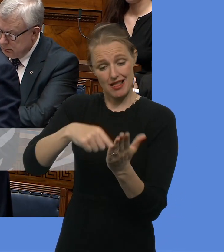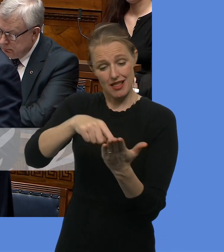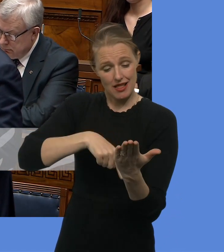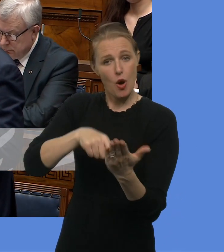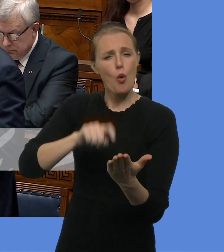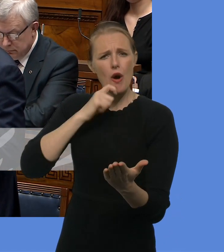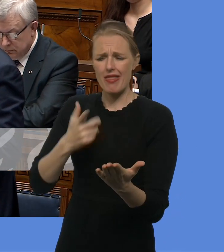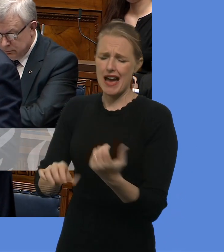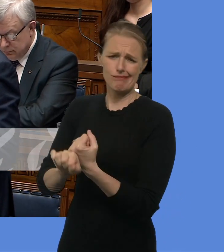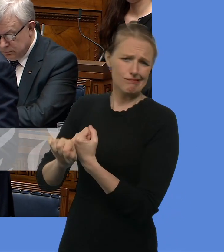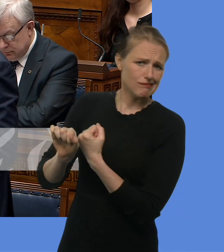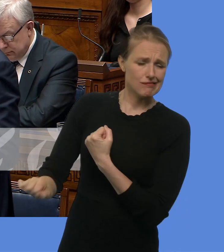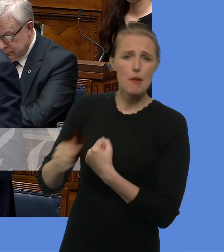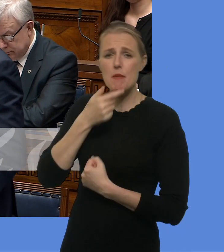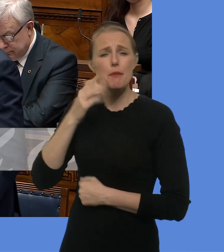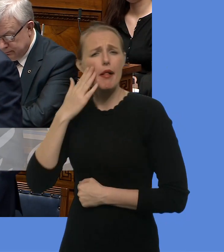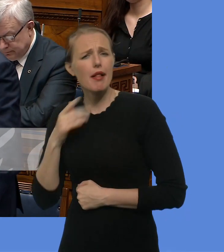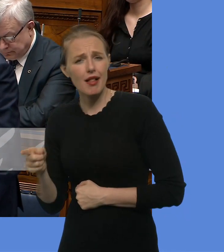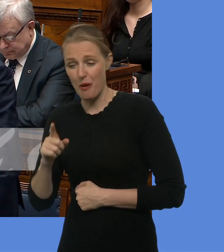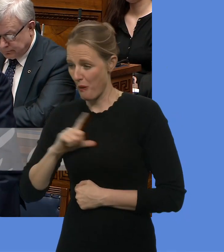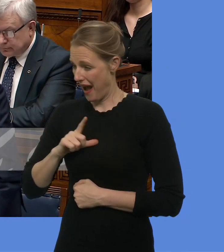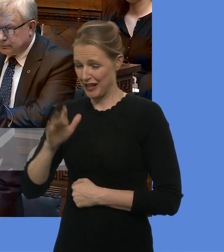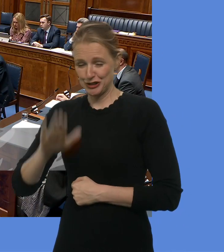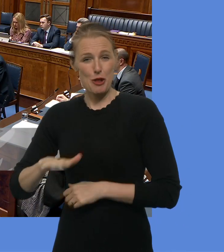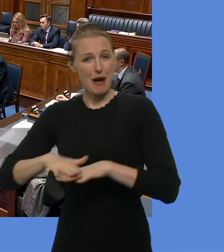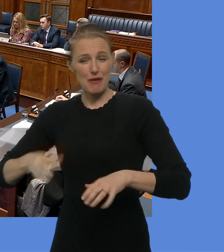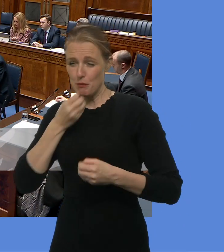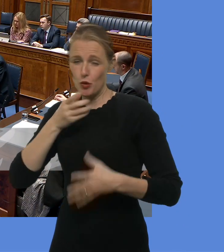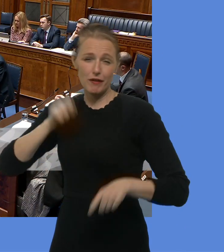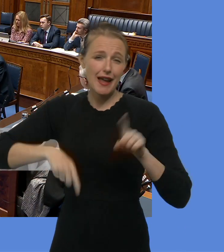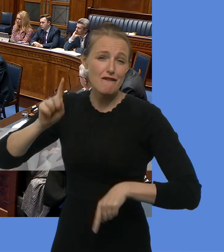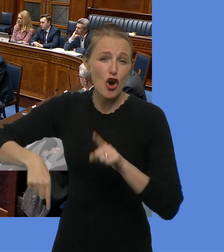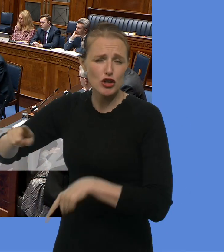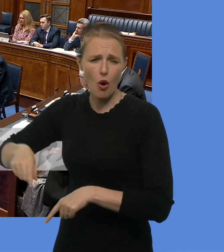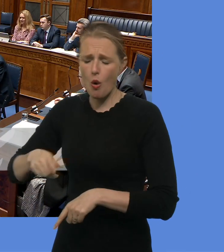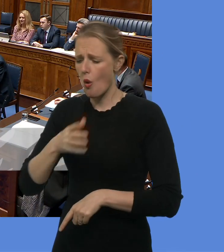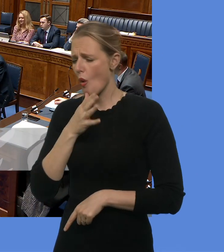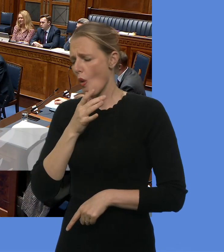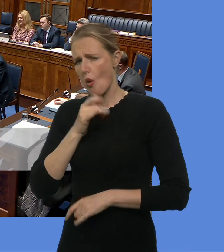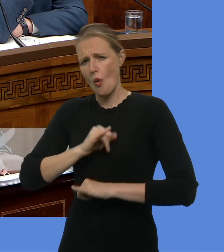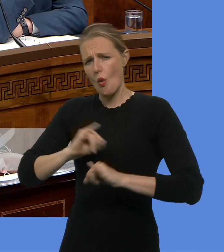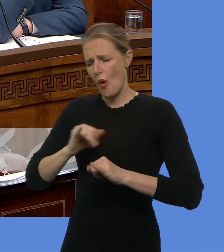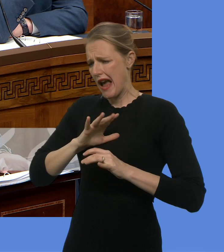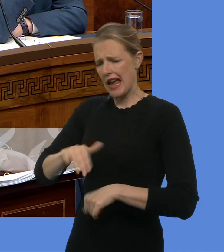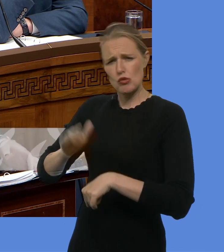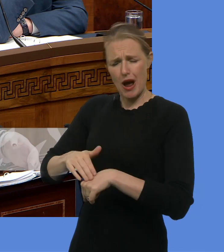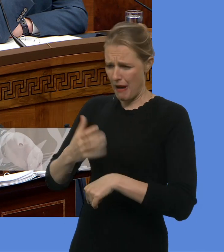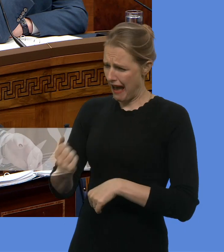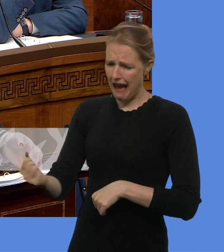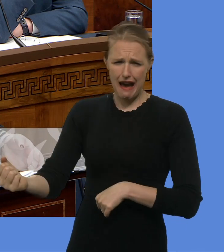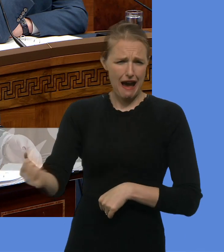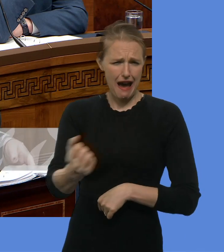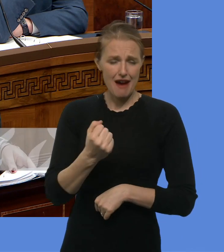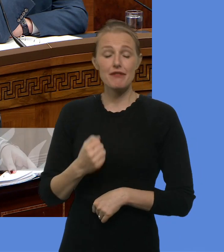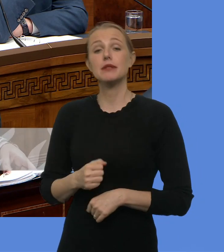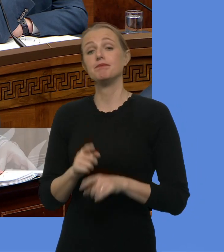we're experiencing in Northern Ireland, including in the wonderfully diverse constituency of South Belfast? It will be in the later half of this mandate. I would be stretching my